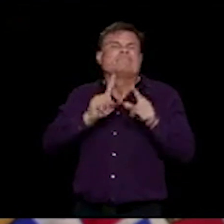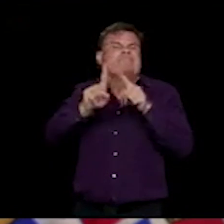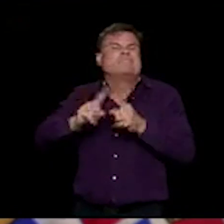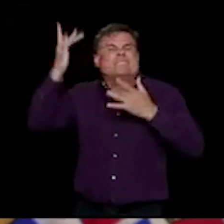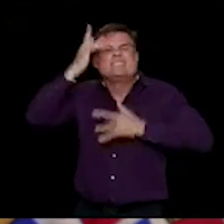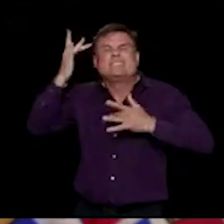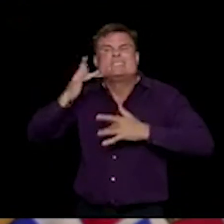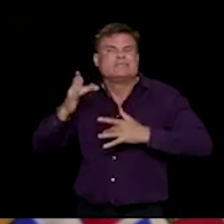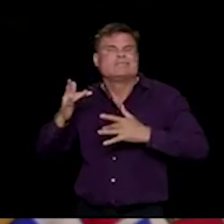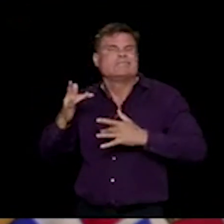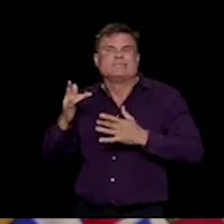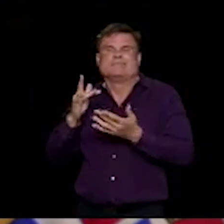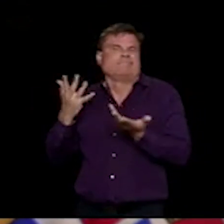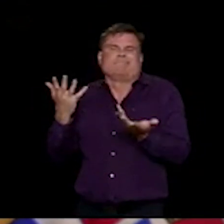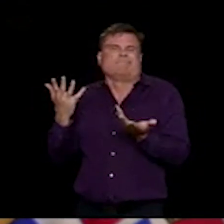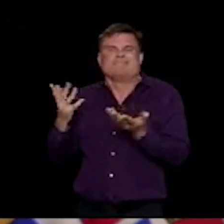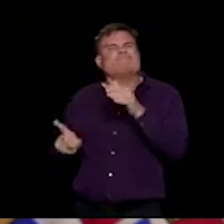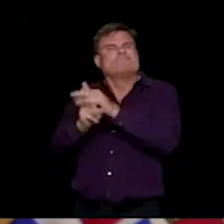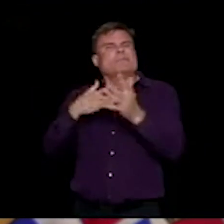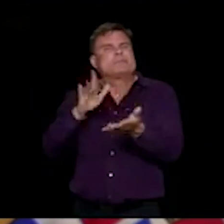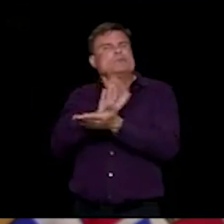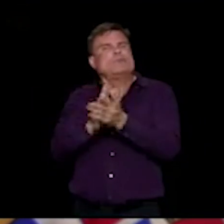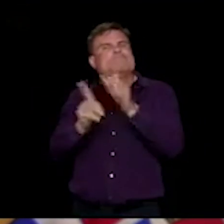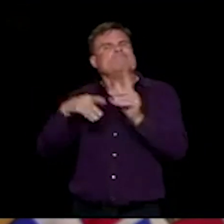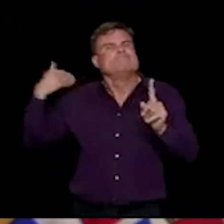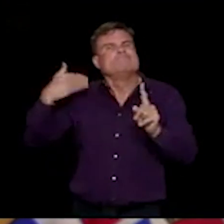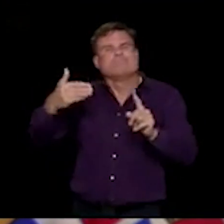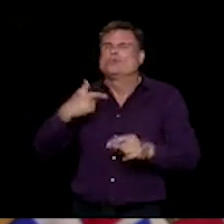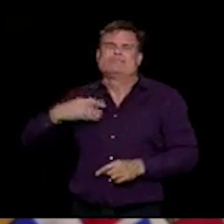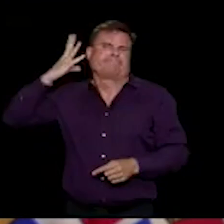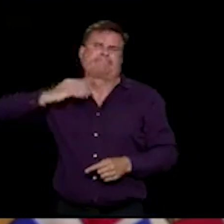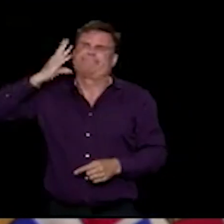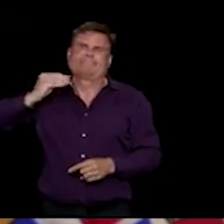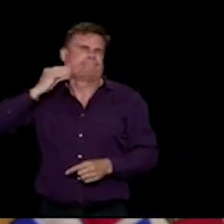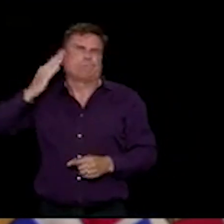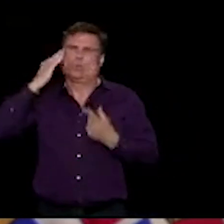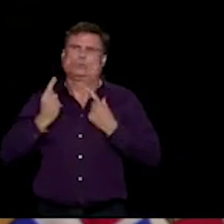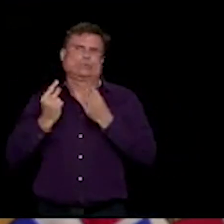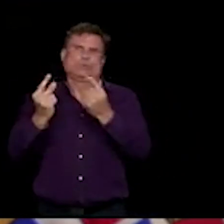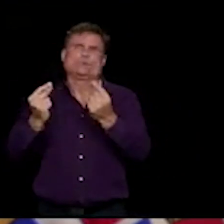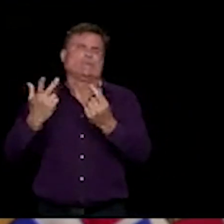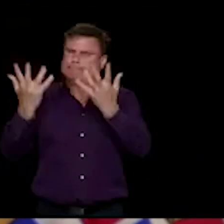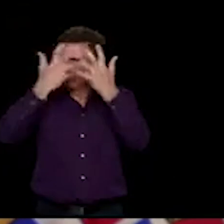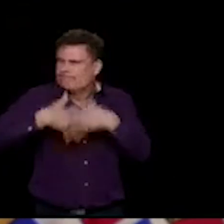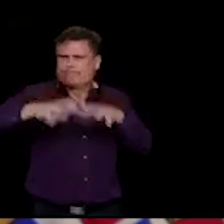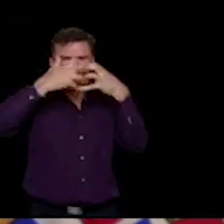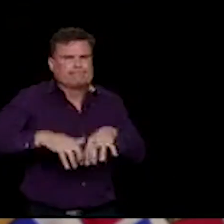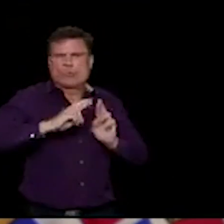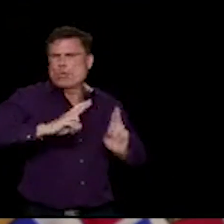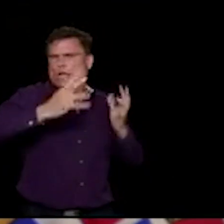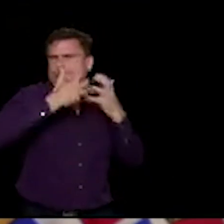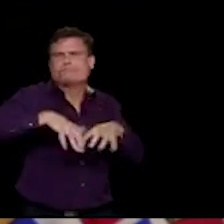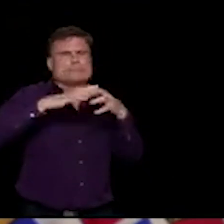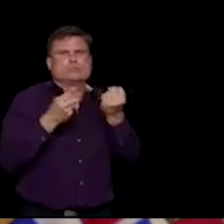that we have in place to keep everybody safe. And we know we can do that. We've looked at all of the other essential workers that we've had working over the past number of